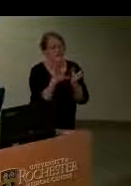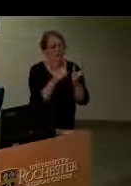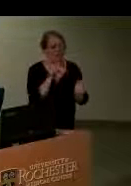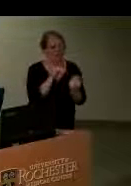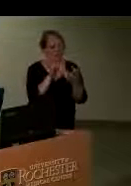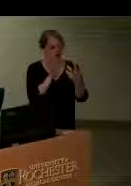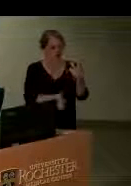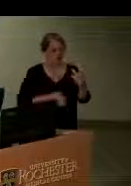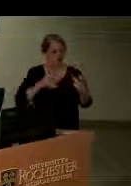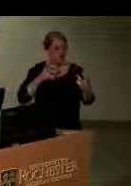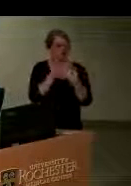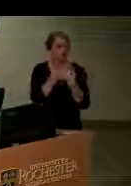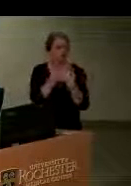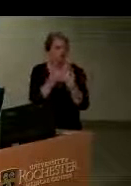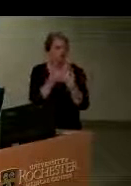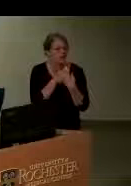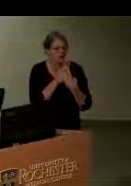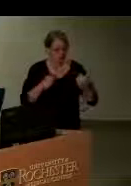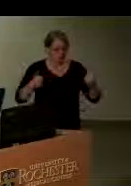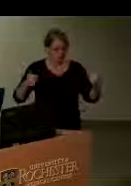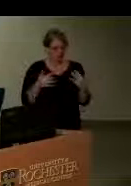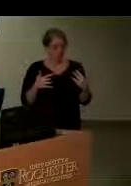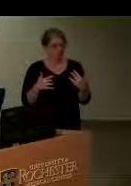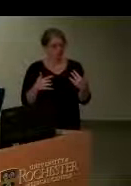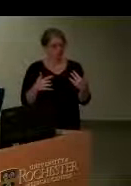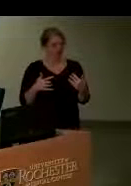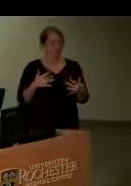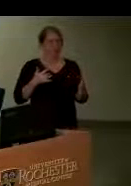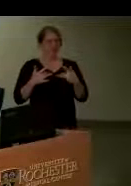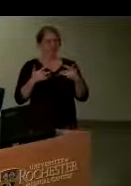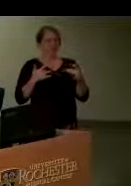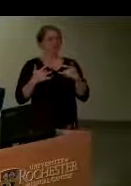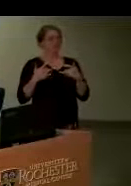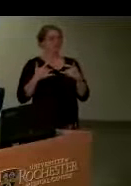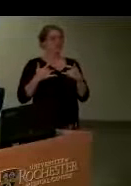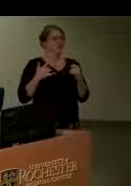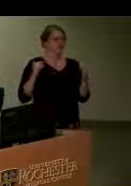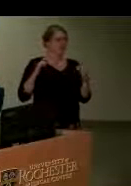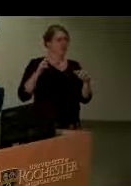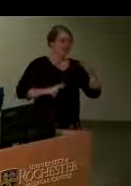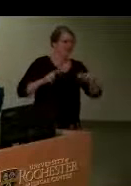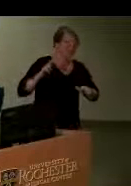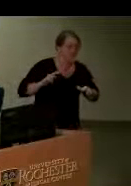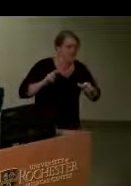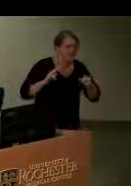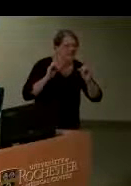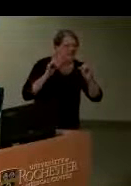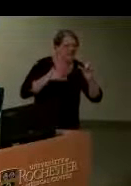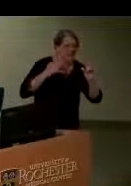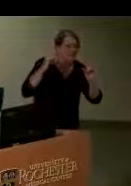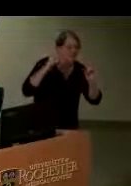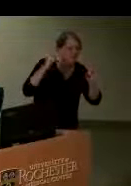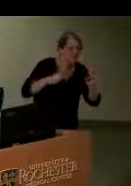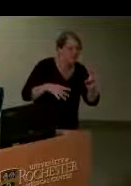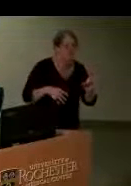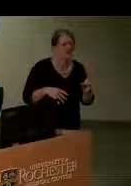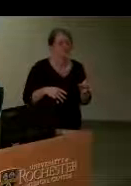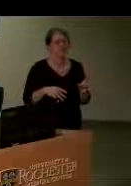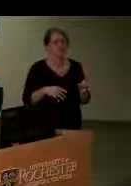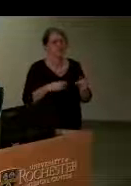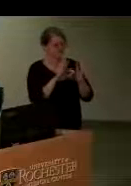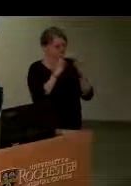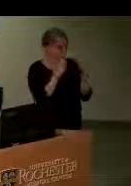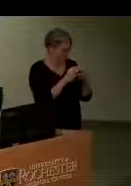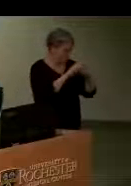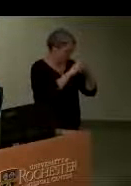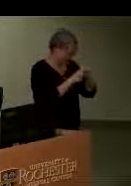doctor they need because they're scared, because they're worried, because they feel awful, because they're having family